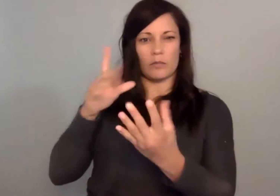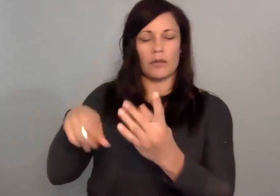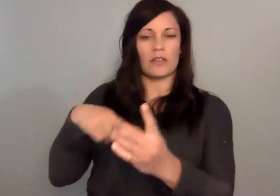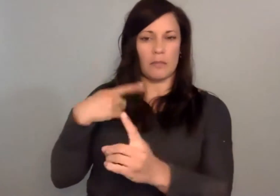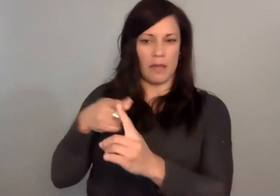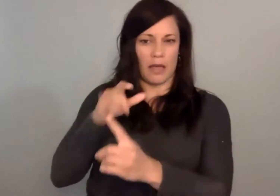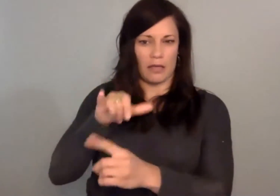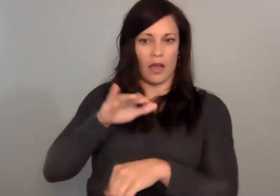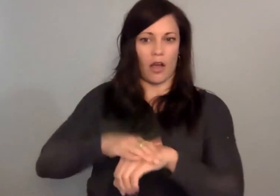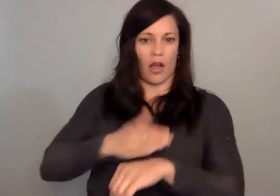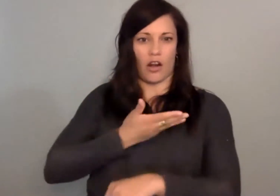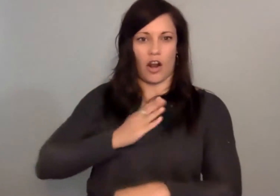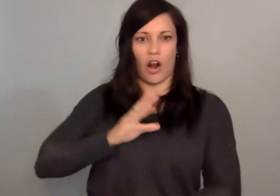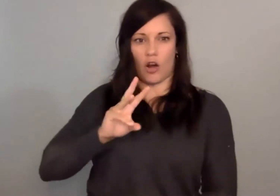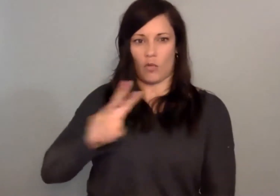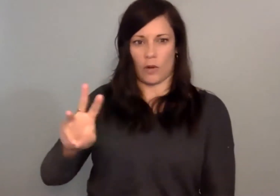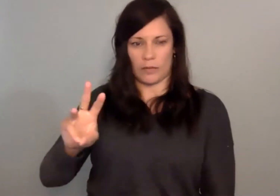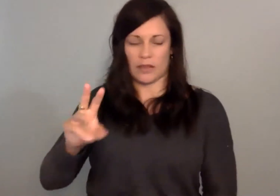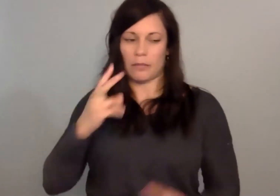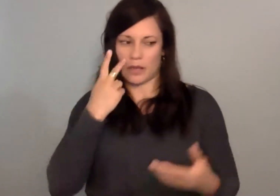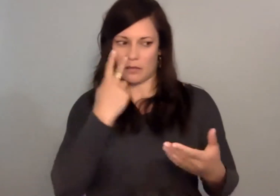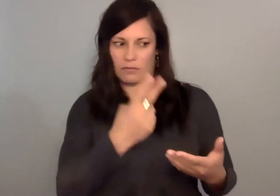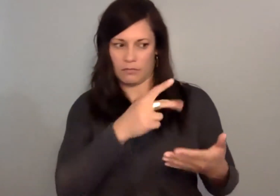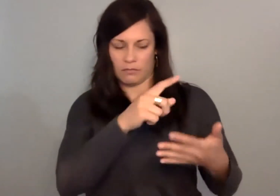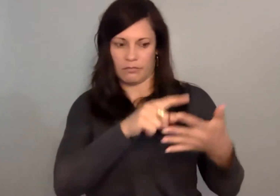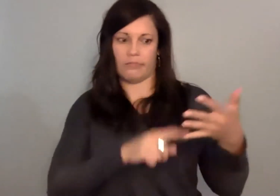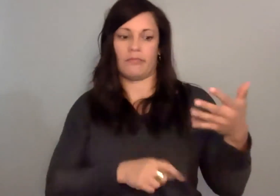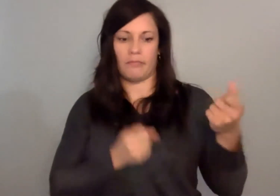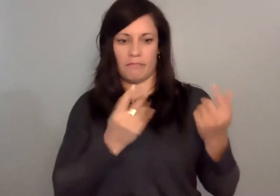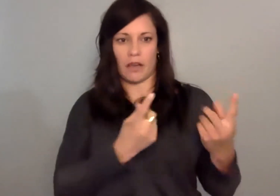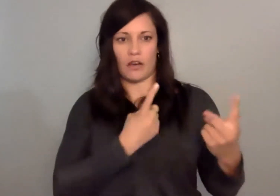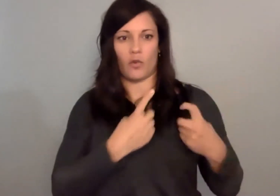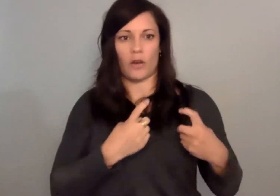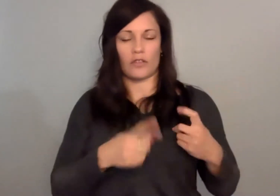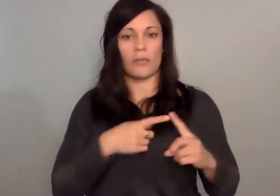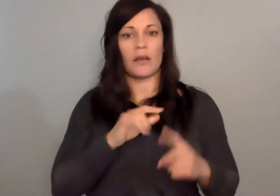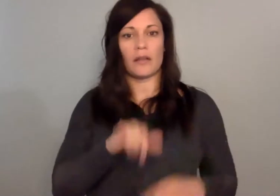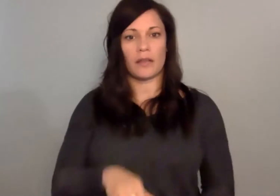specific questions around that. And